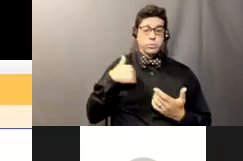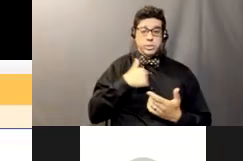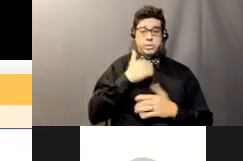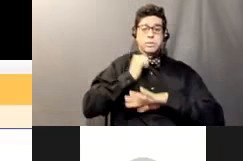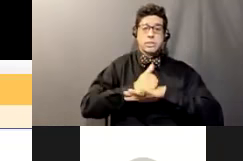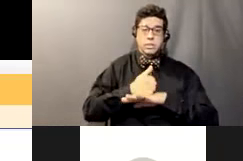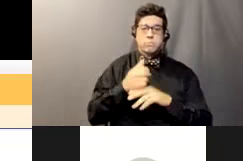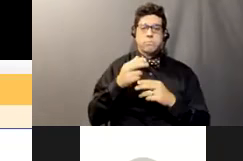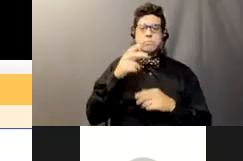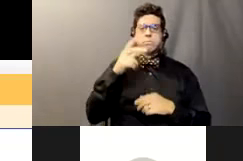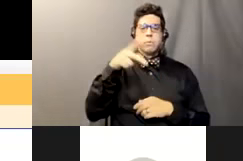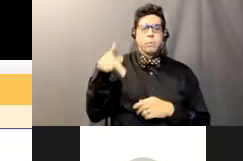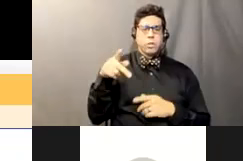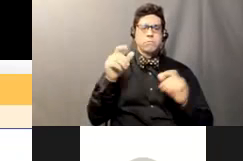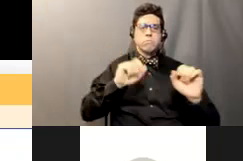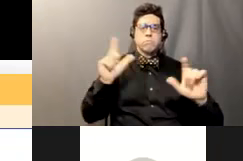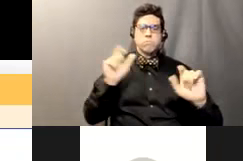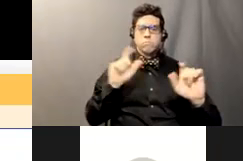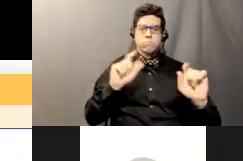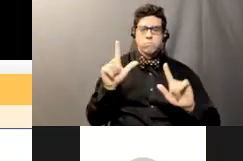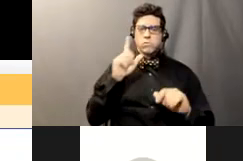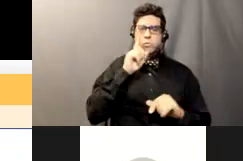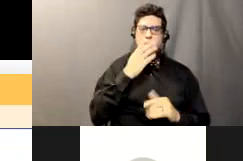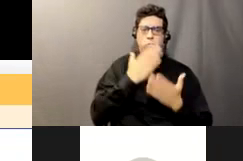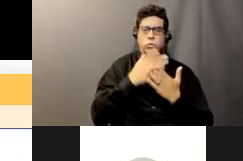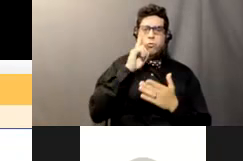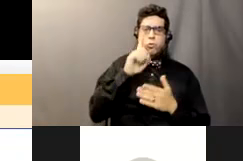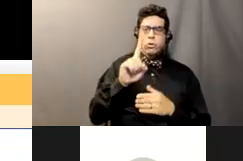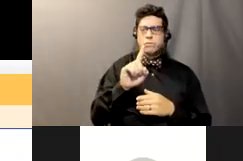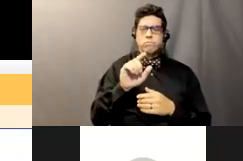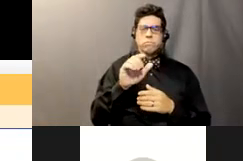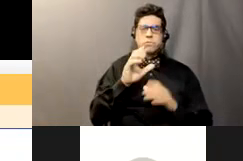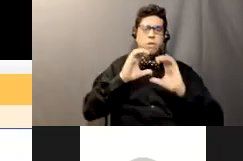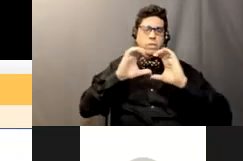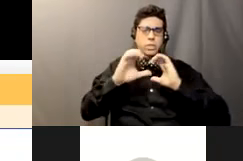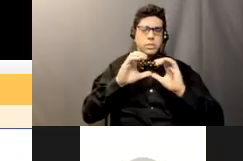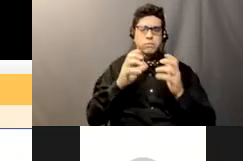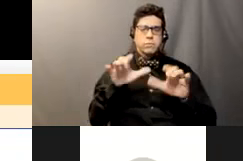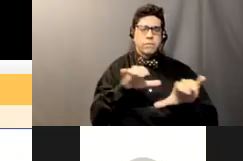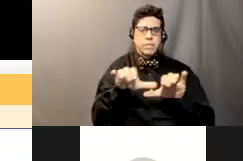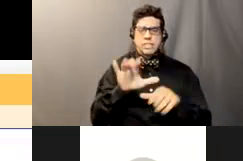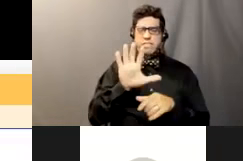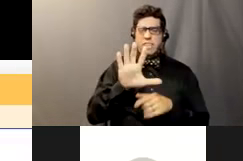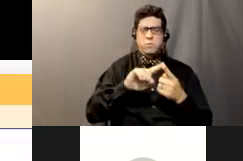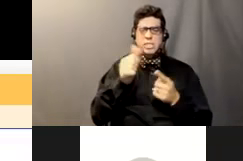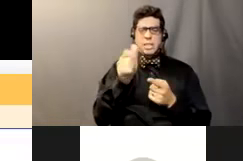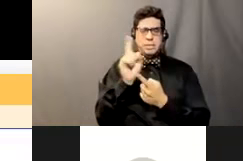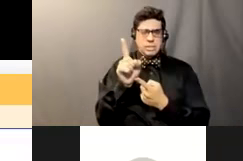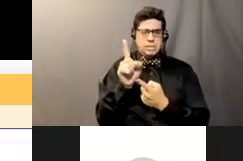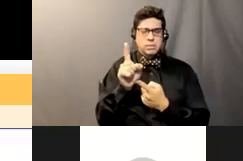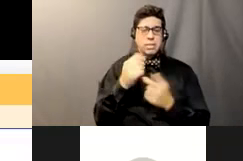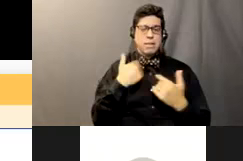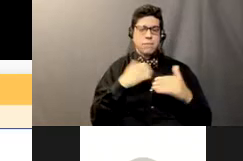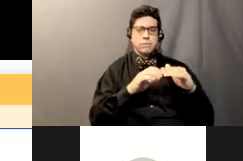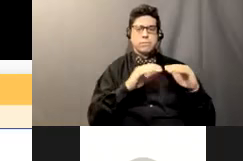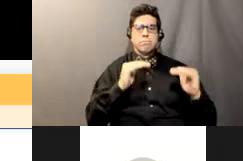plans for probably about a 5 to 10 minute conversation or activity. Different lessons were developed for different grade levels. We have the elementary